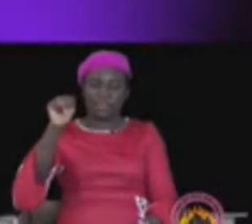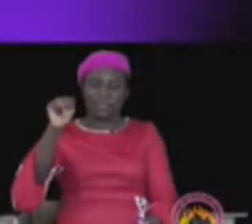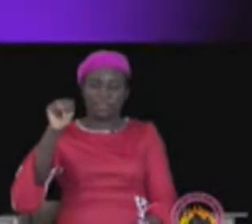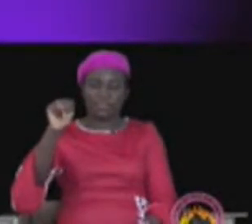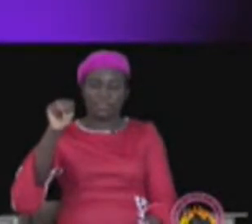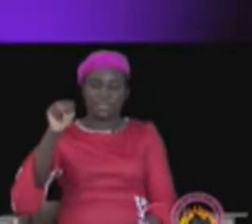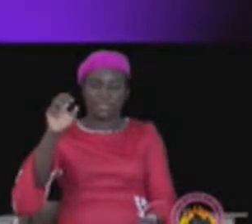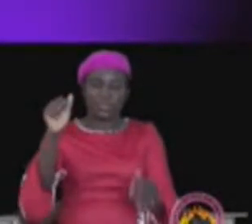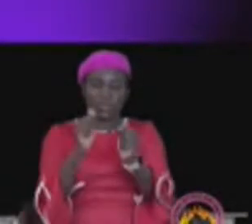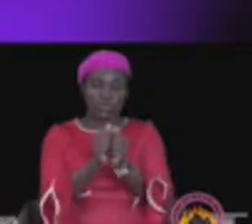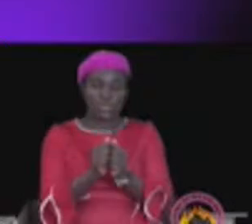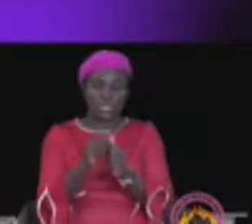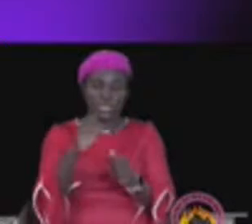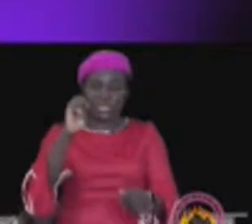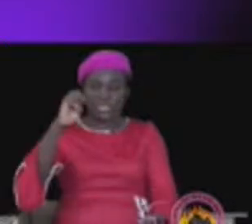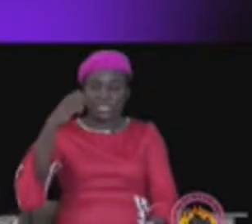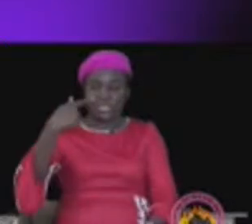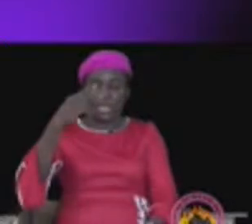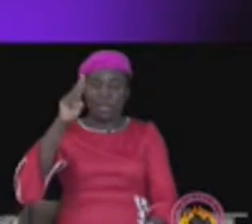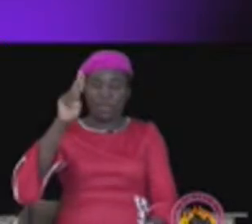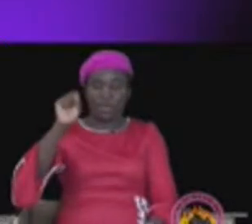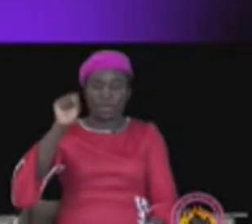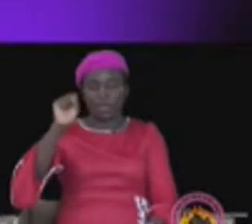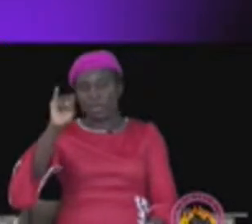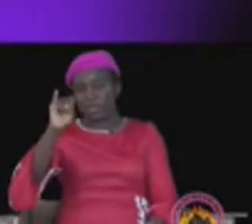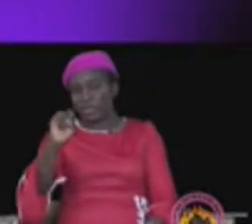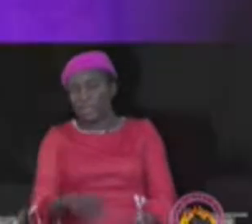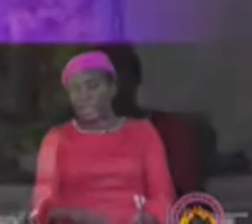That was pandedam, that's egusi soup.